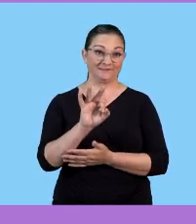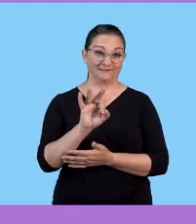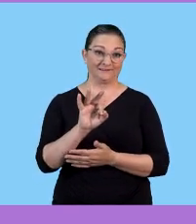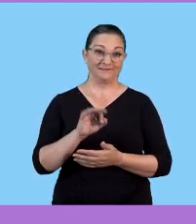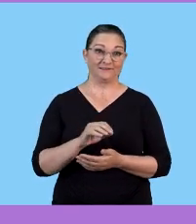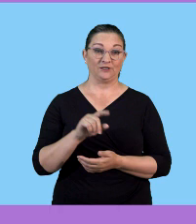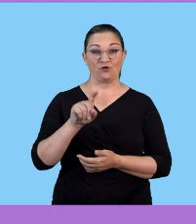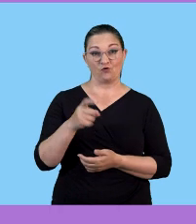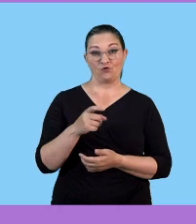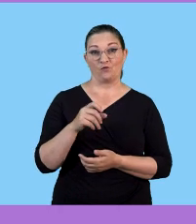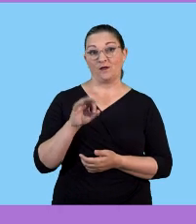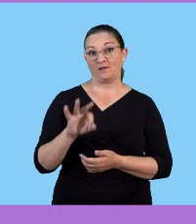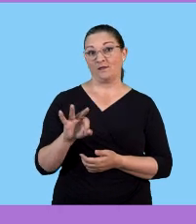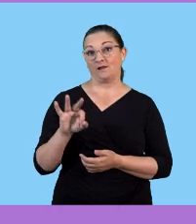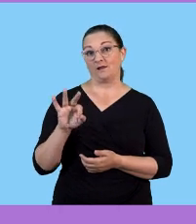33